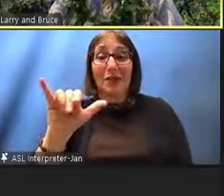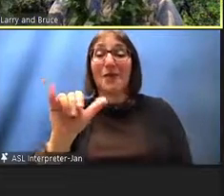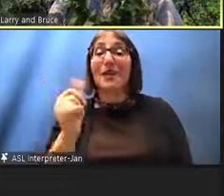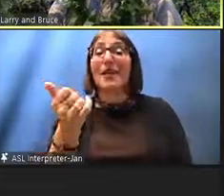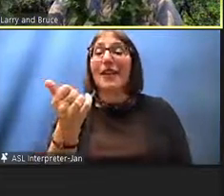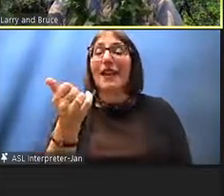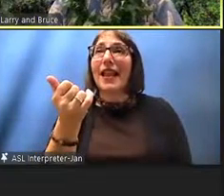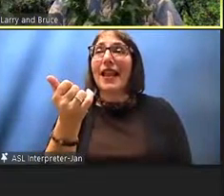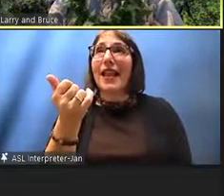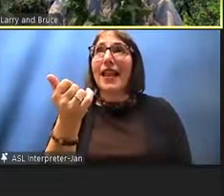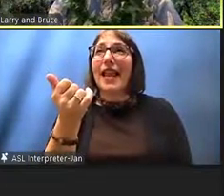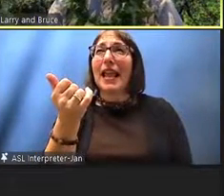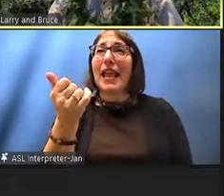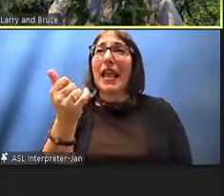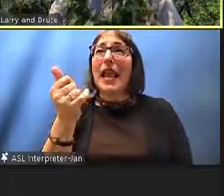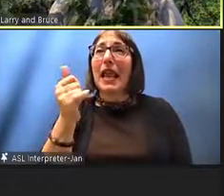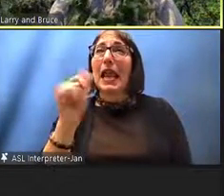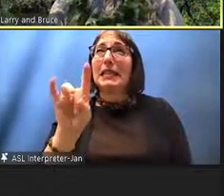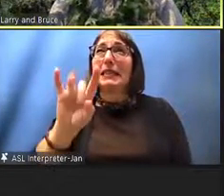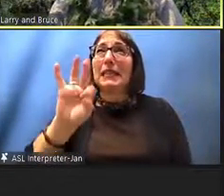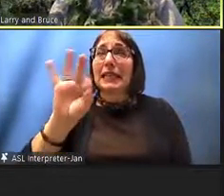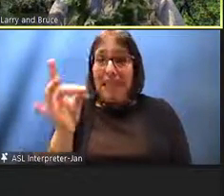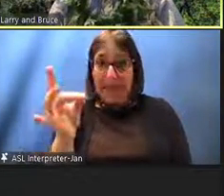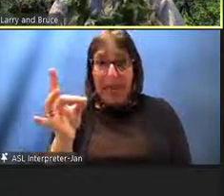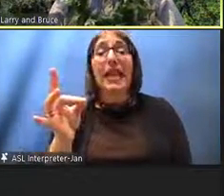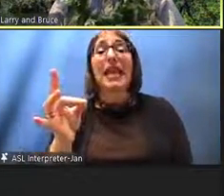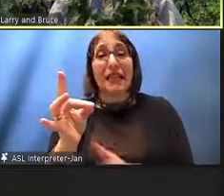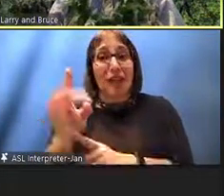uh